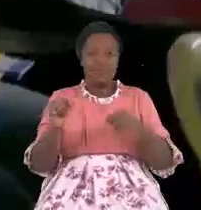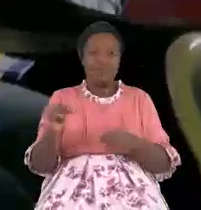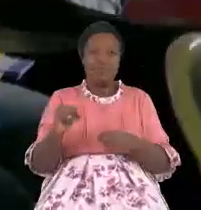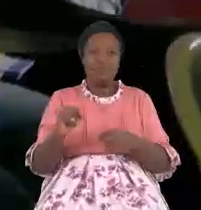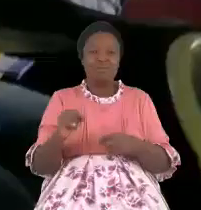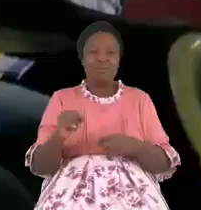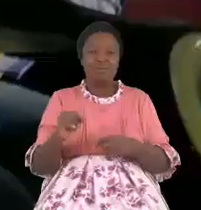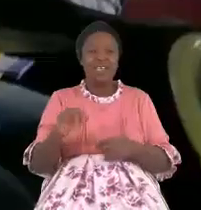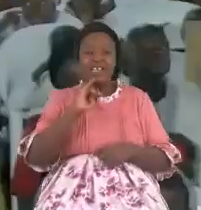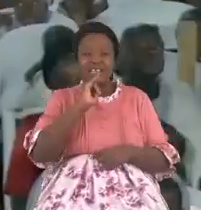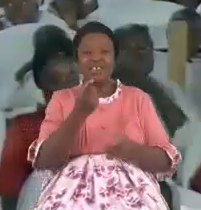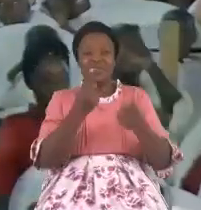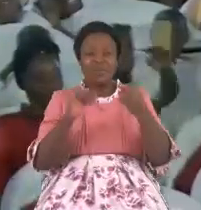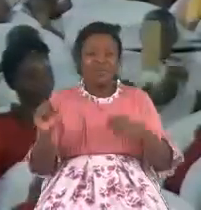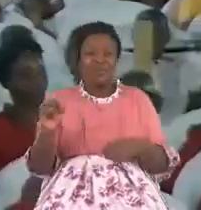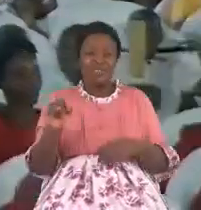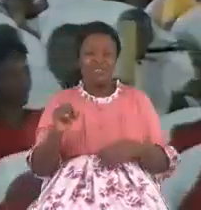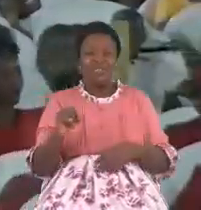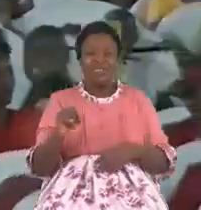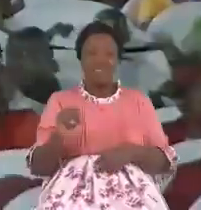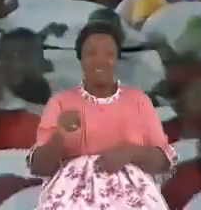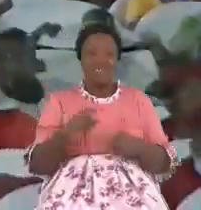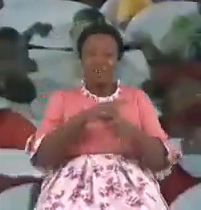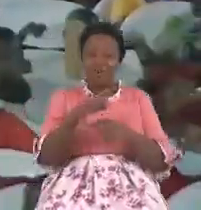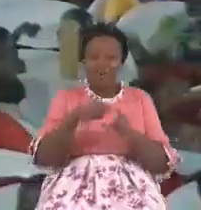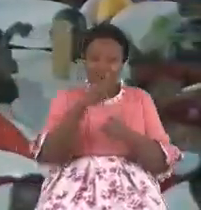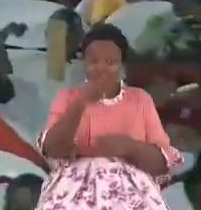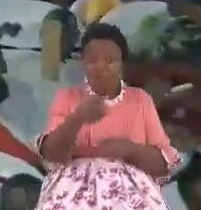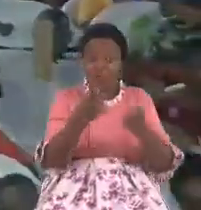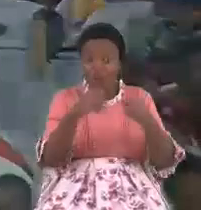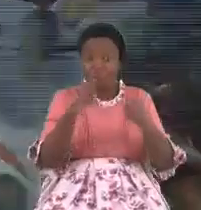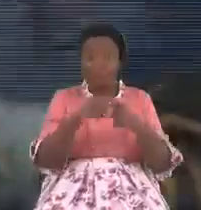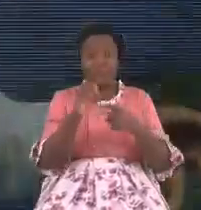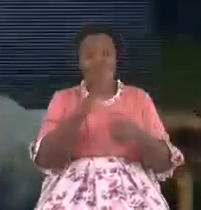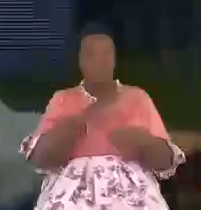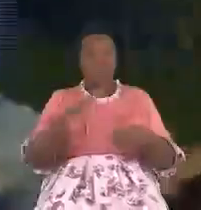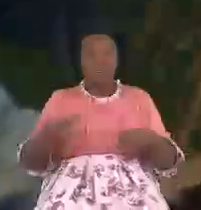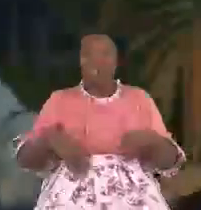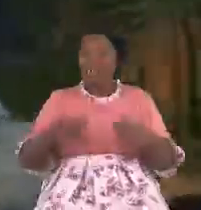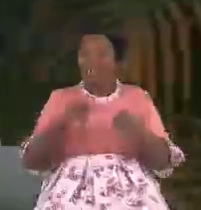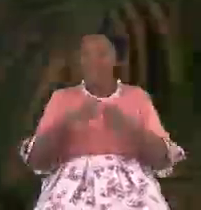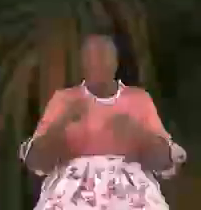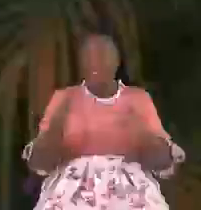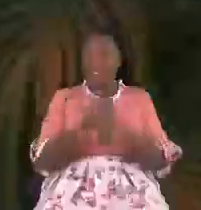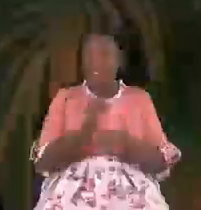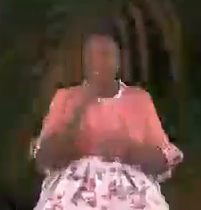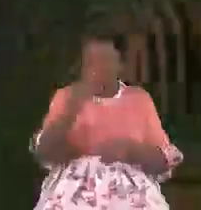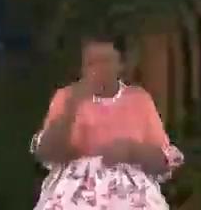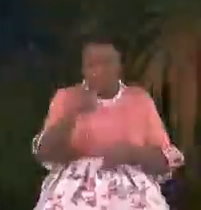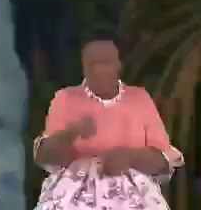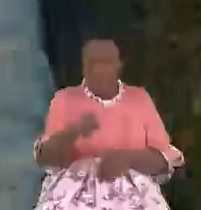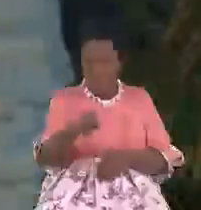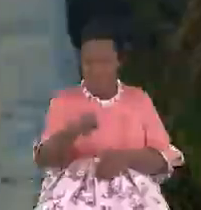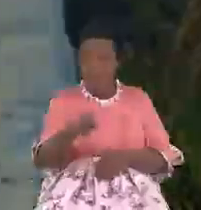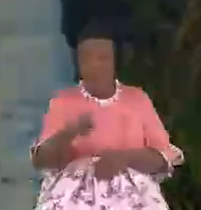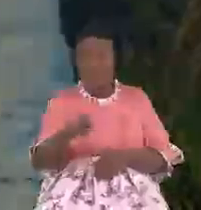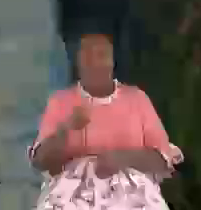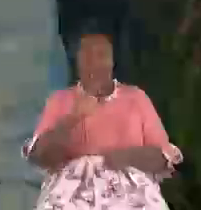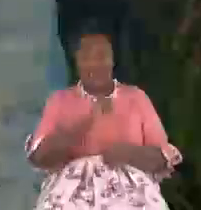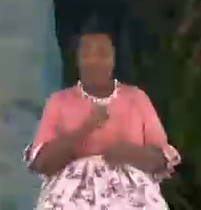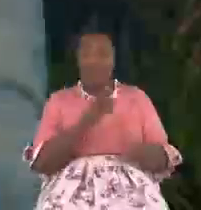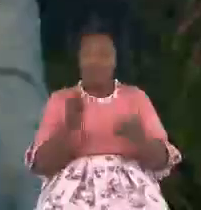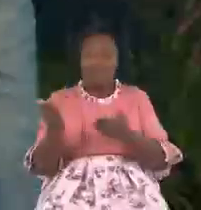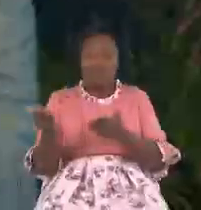it's coming when you come to christ then he takes you he reconciles you to the